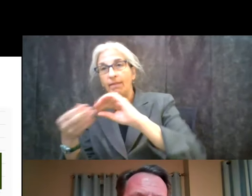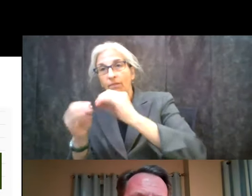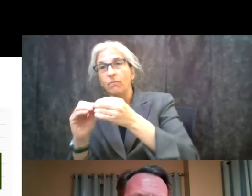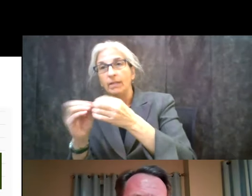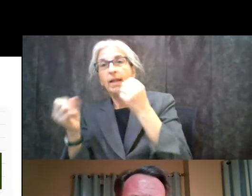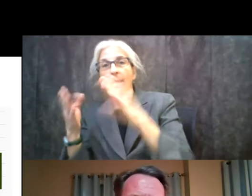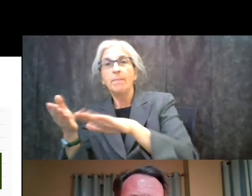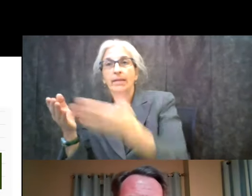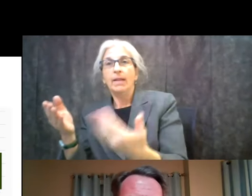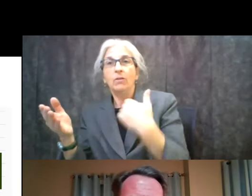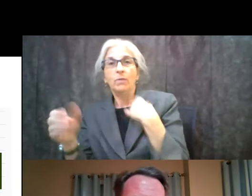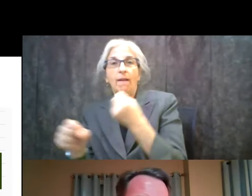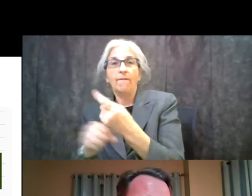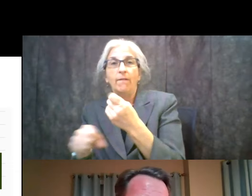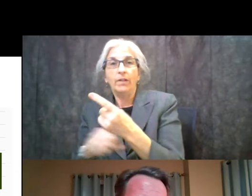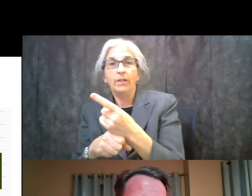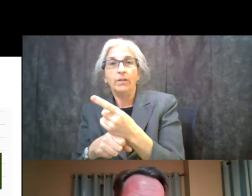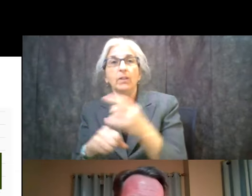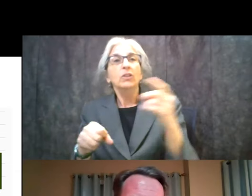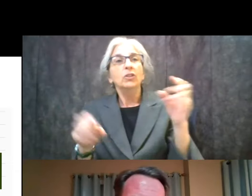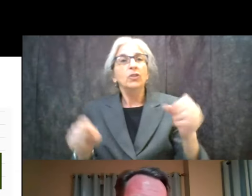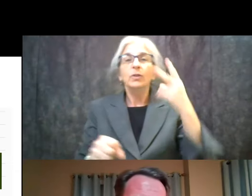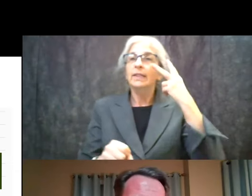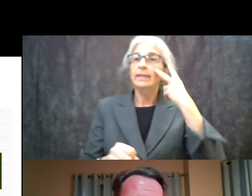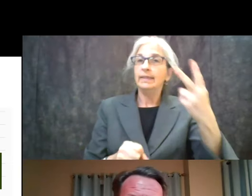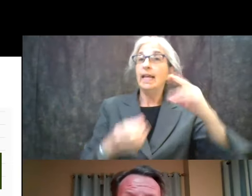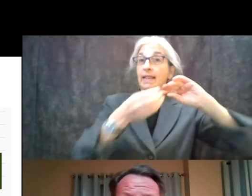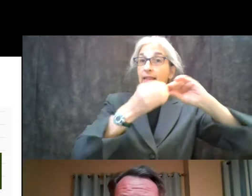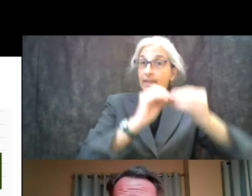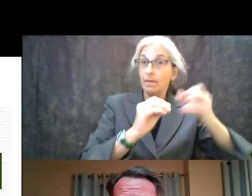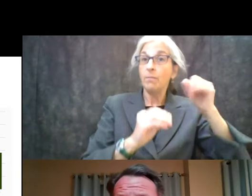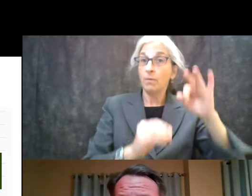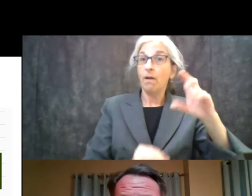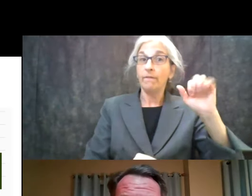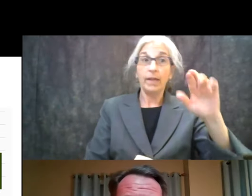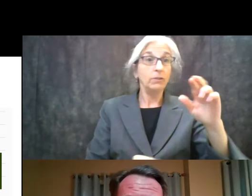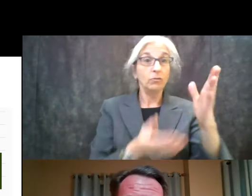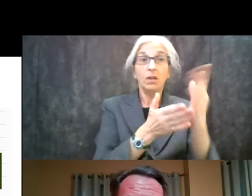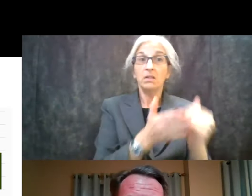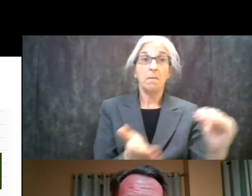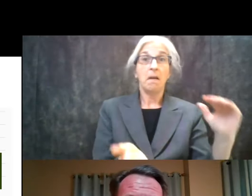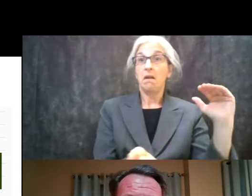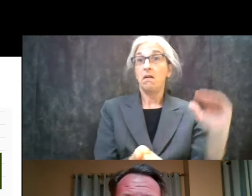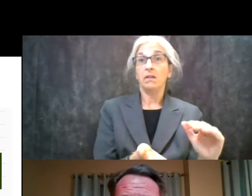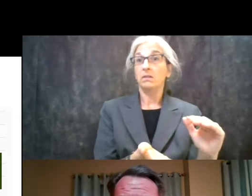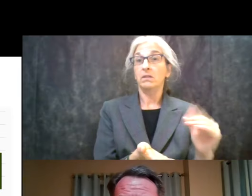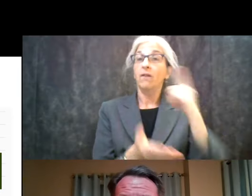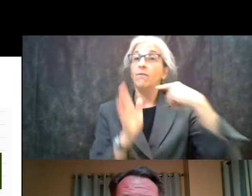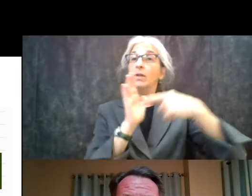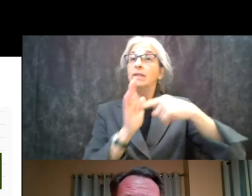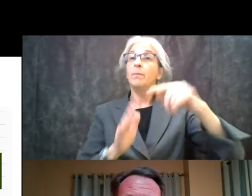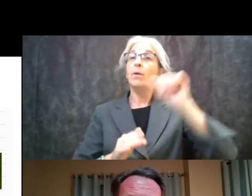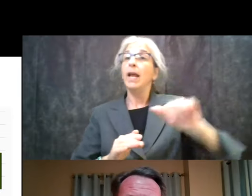year. And so you can see incidence is lower for certain populations like Asian